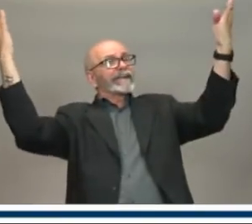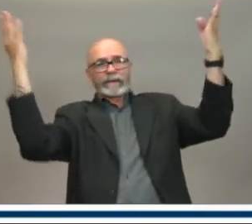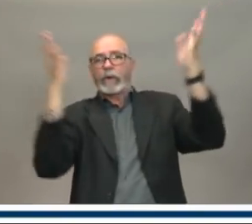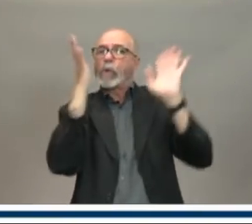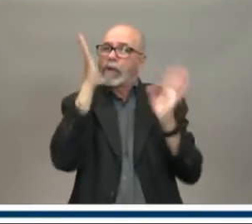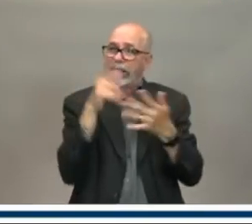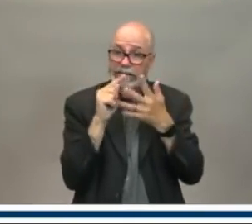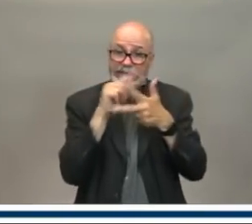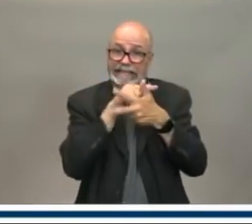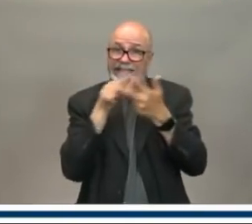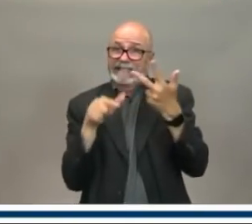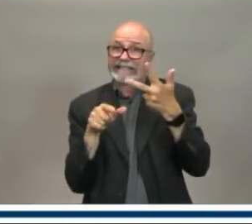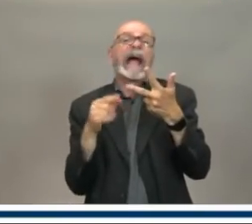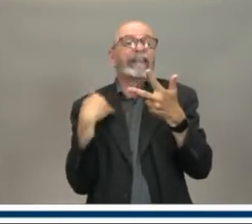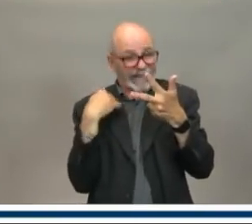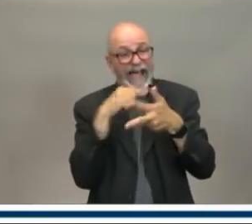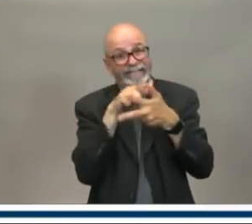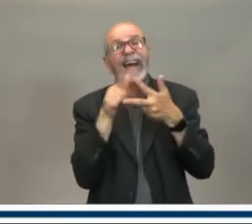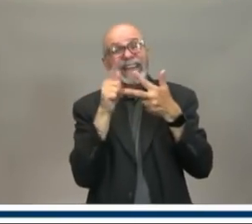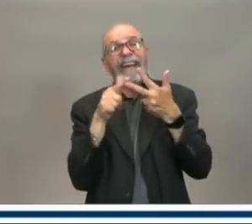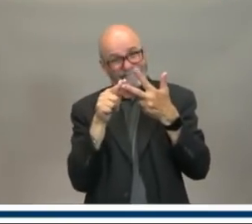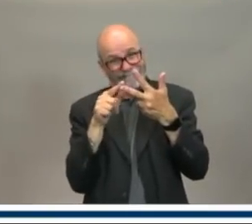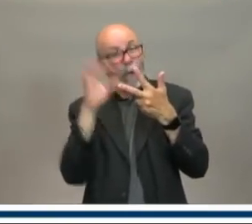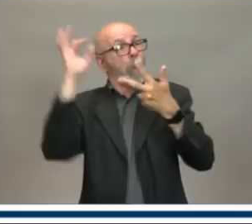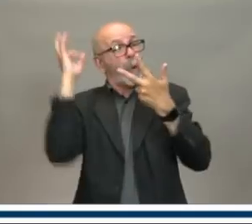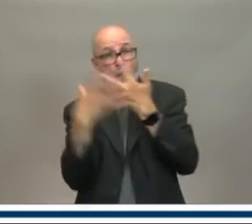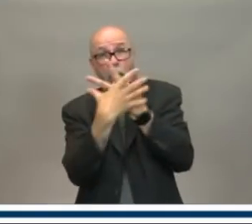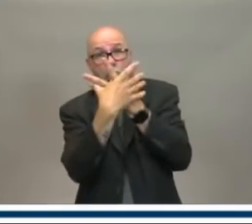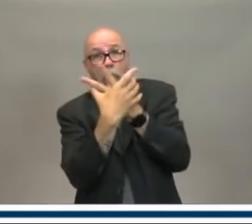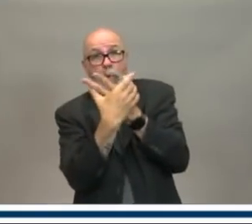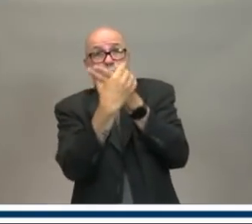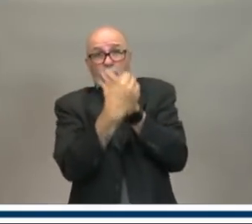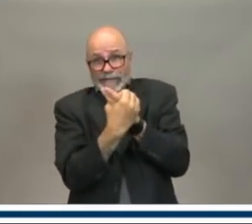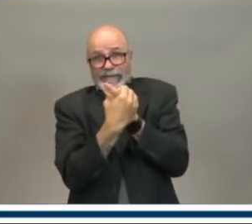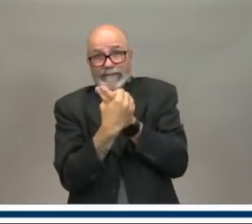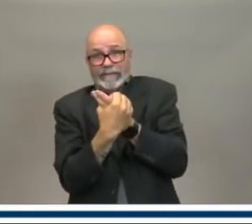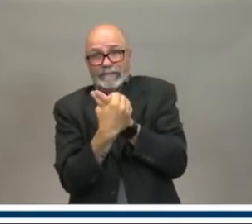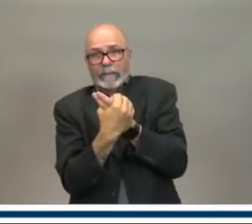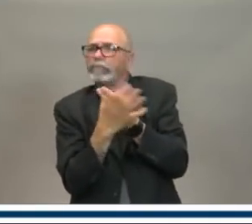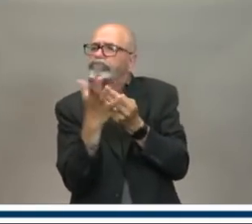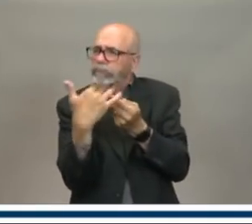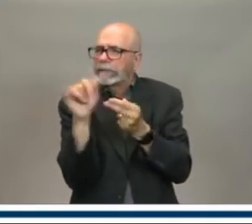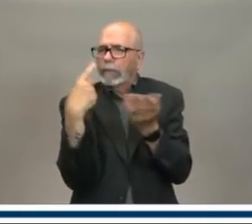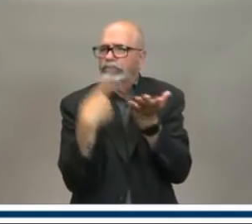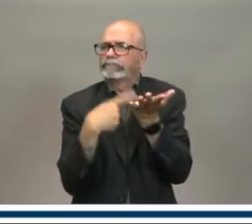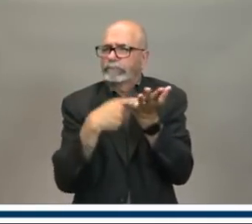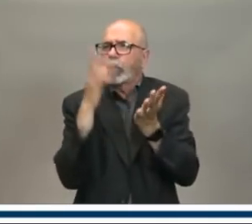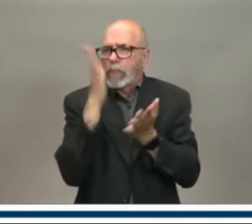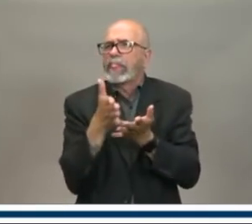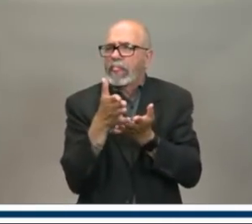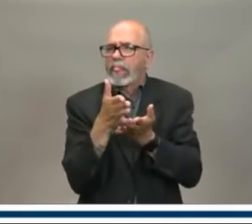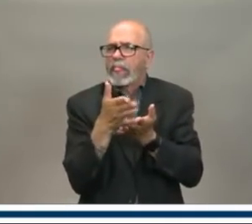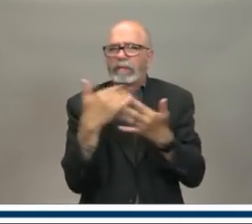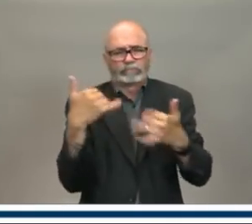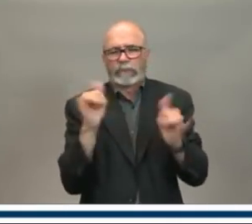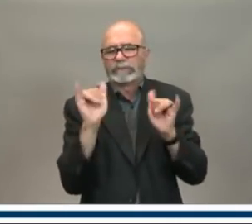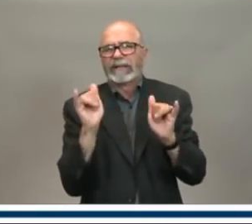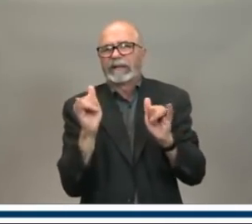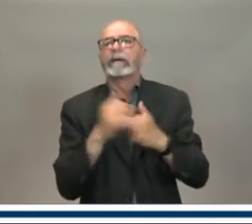ongoing discussion on a regular basis with the Premier and his staff about when we're ready to actually come forward